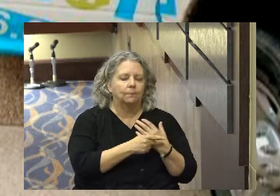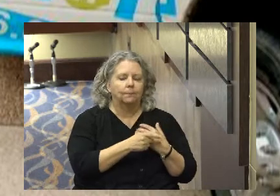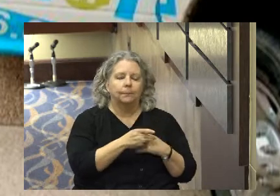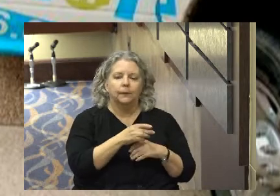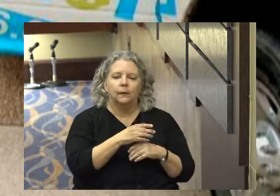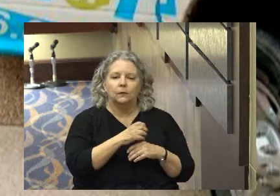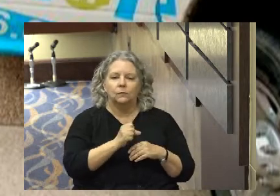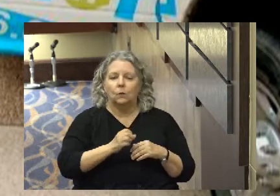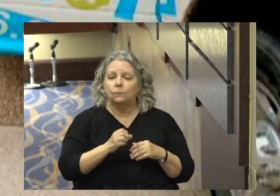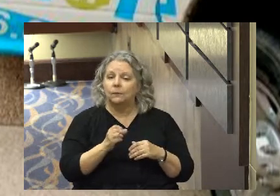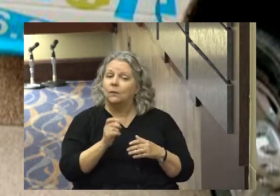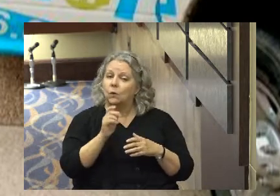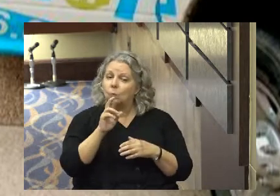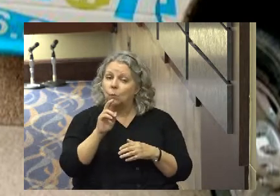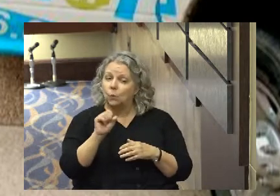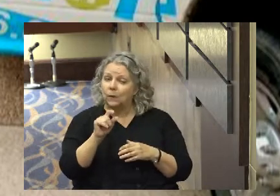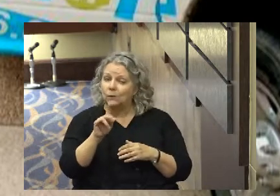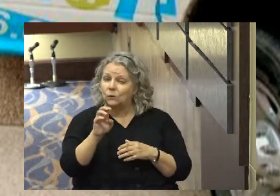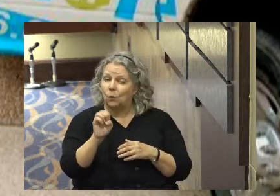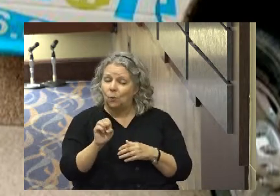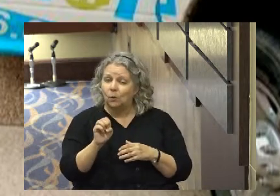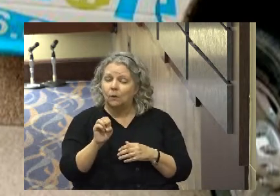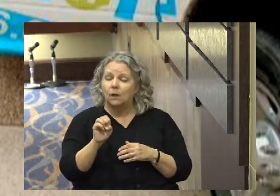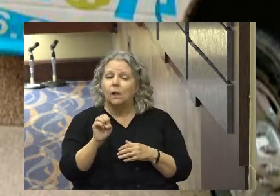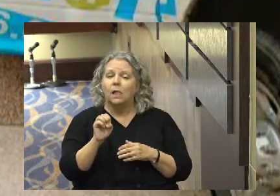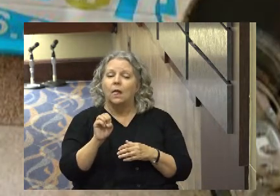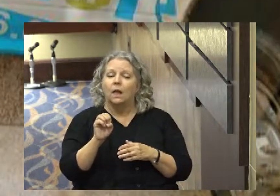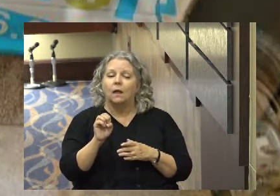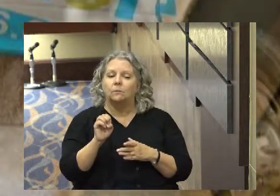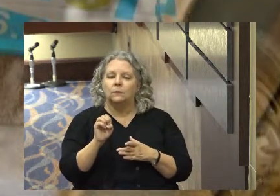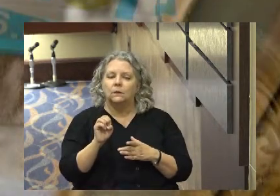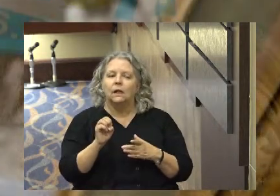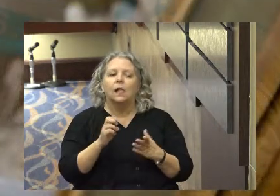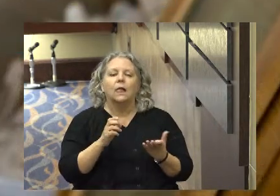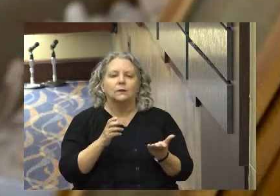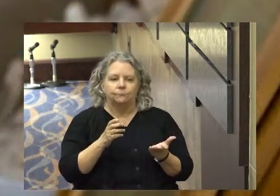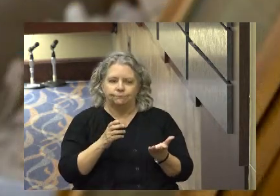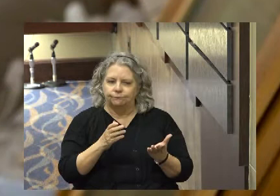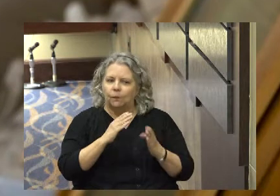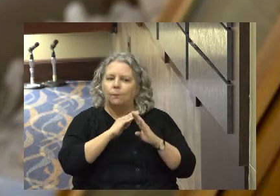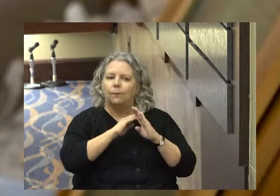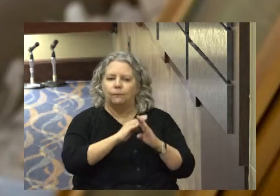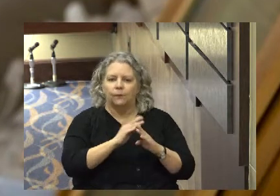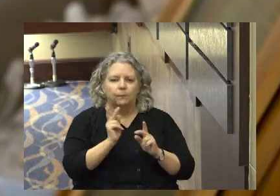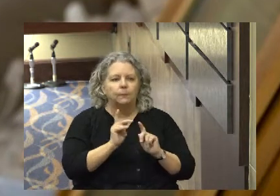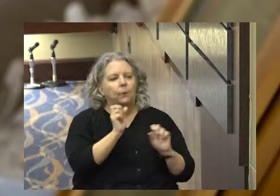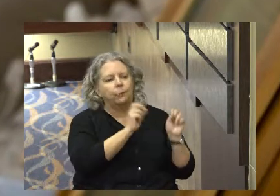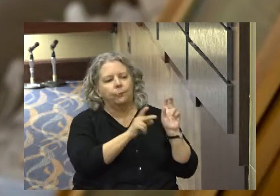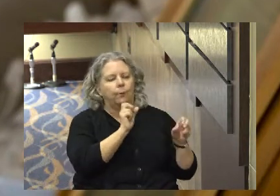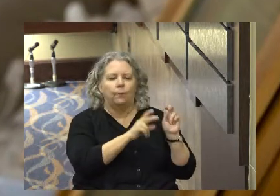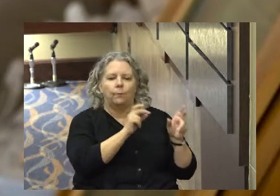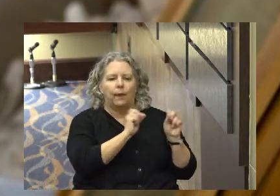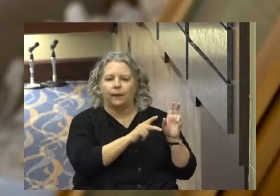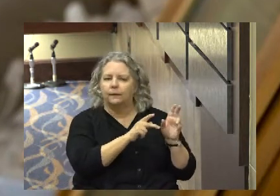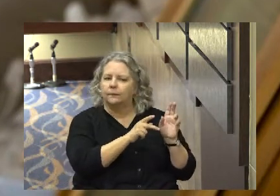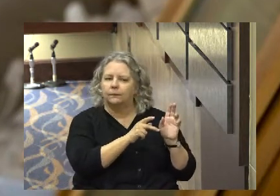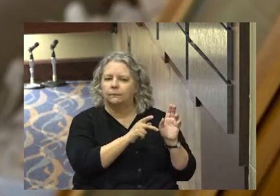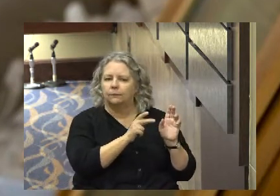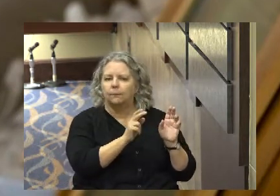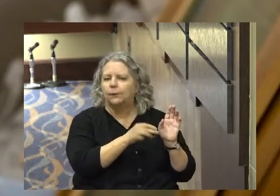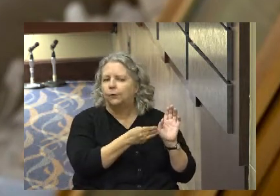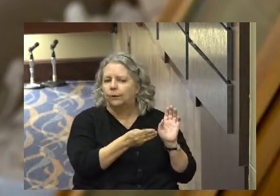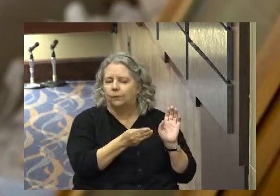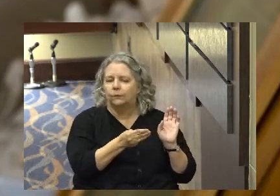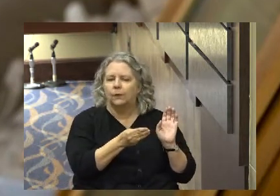Restore diverts tons of usable building materials out of the landfill each year. It also partners with the City of Waco